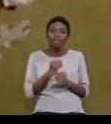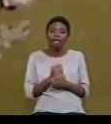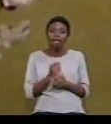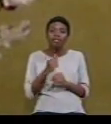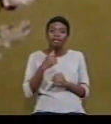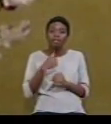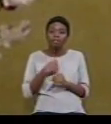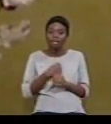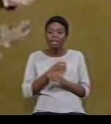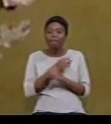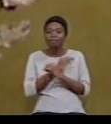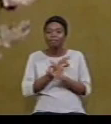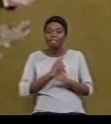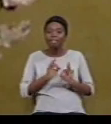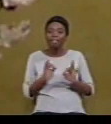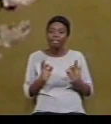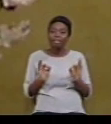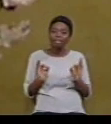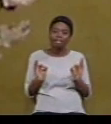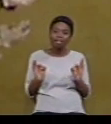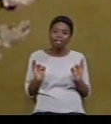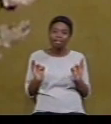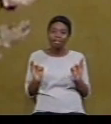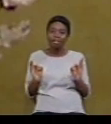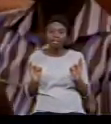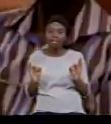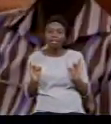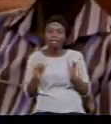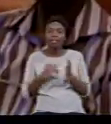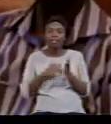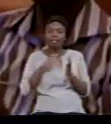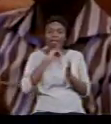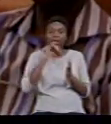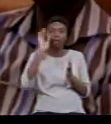that sets me free.